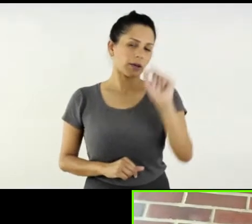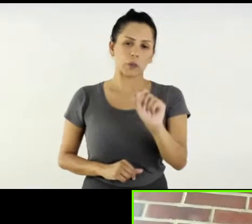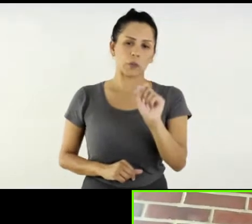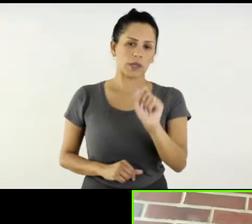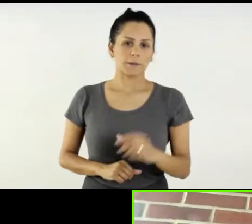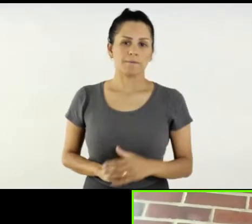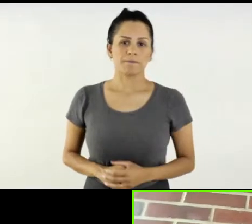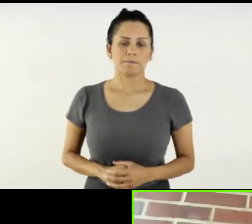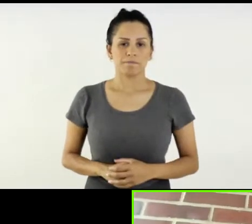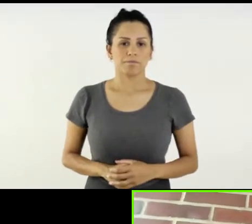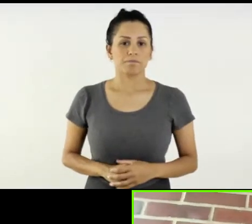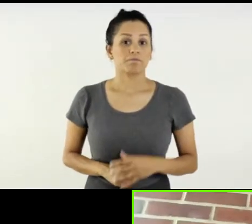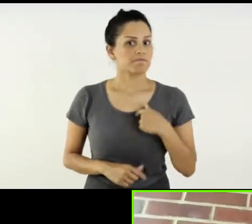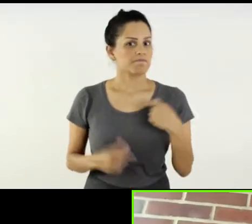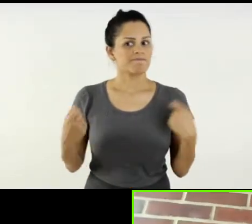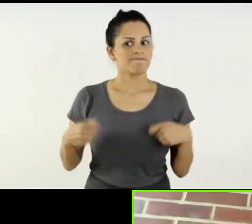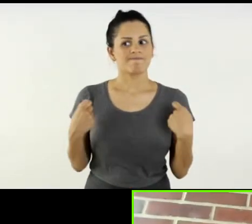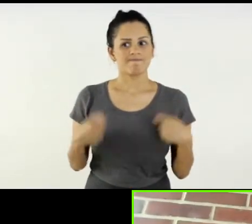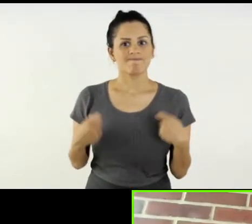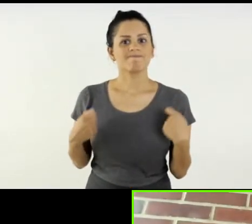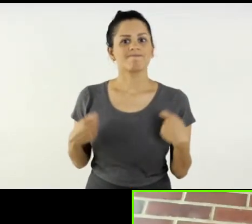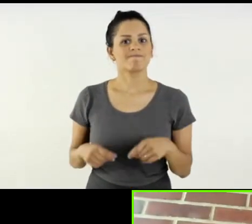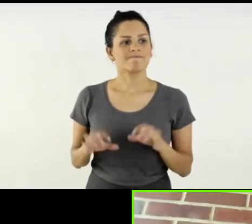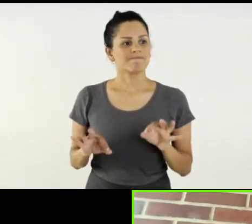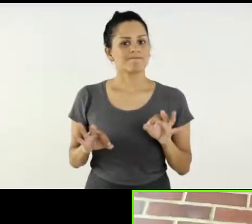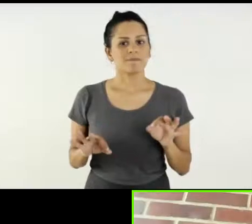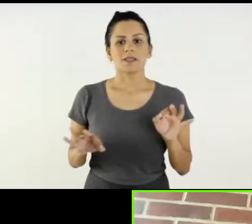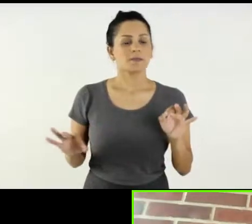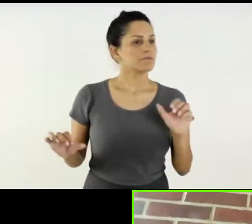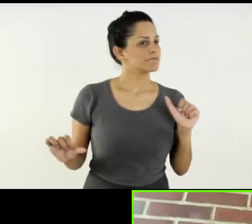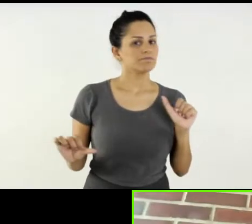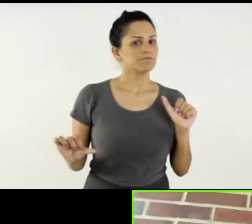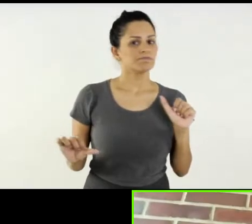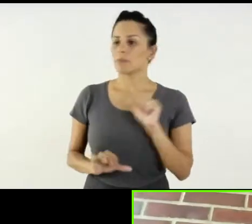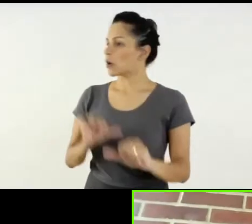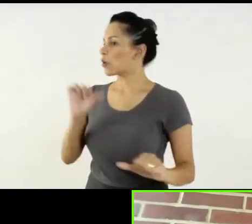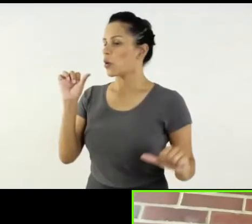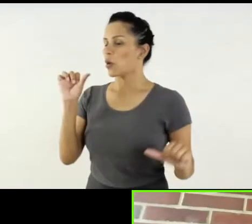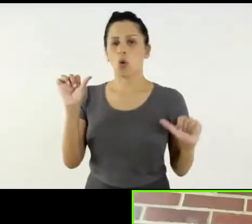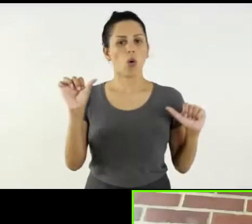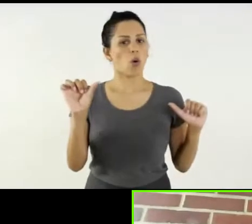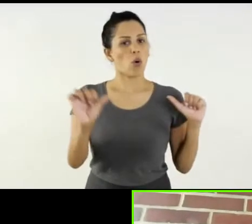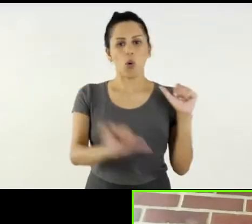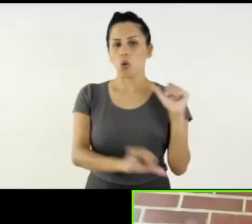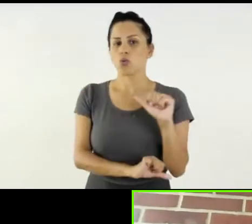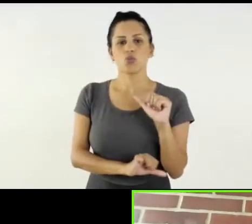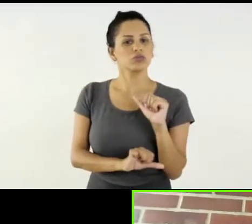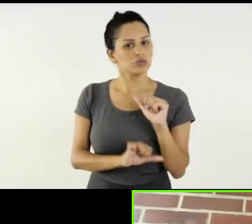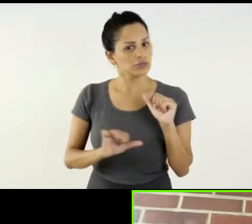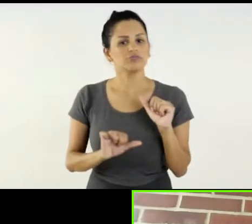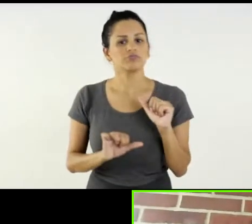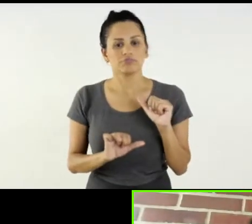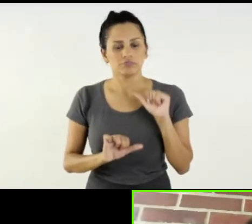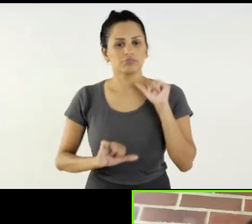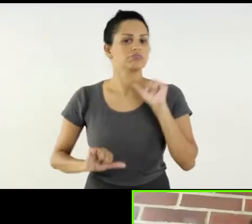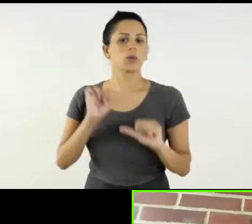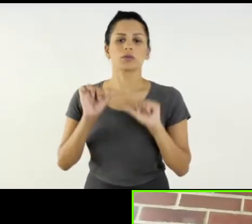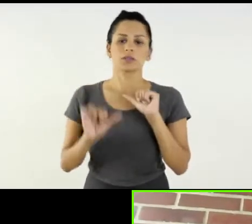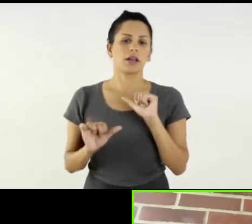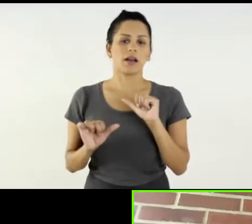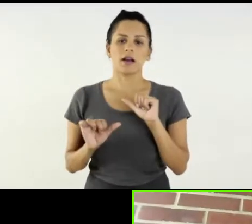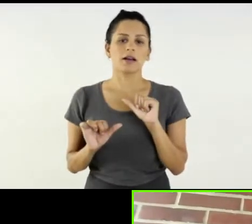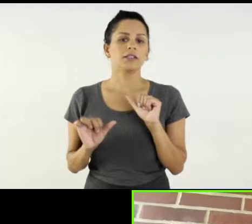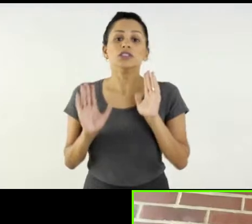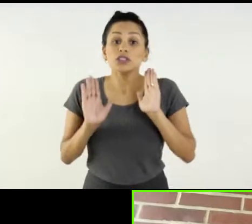transmute something that felt otherwise sort of more resolved, sort of glossier, more finished. And